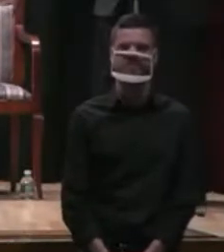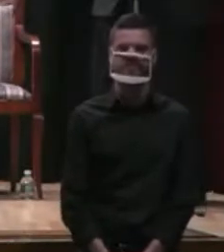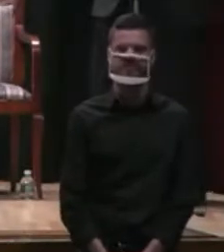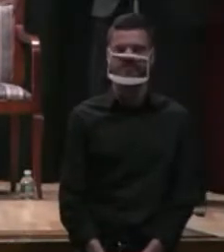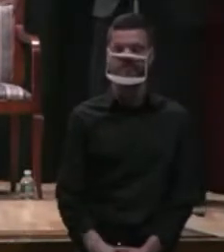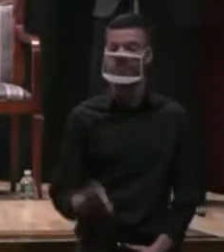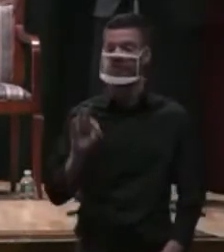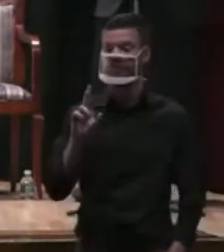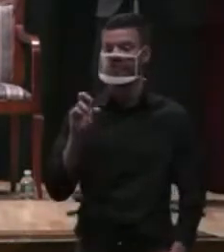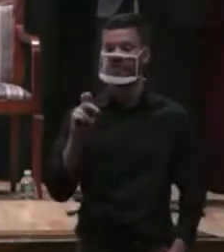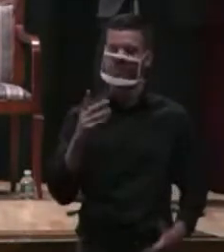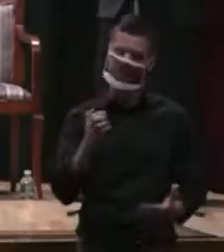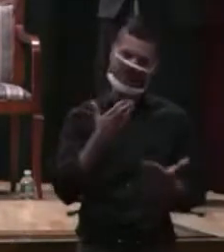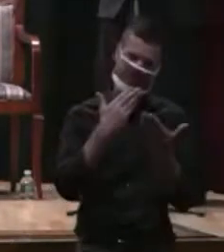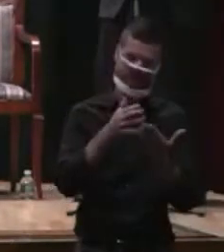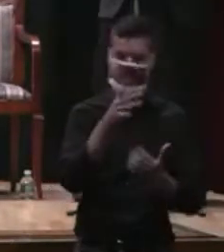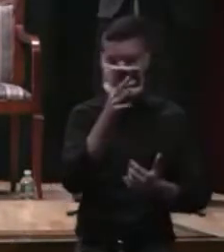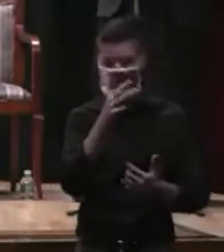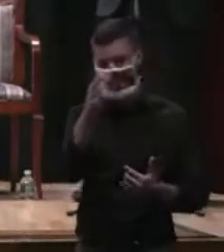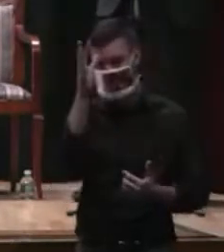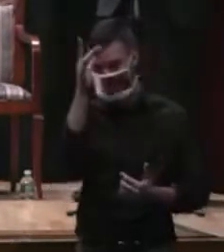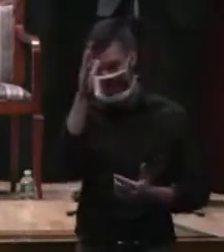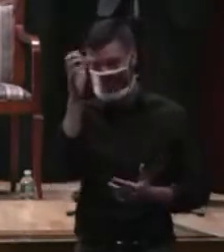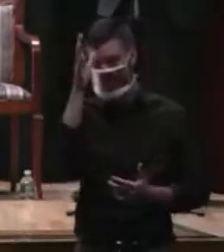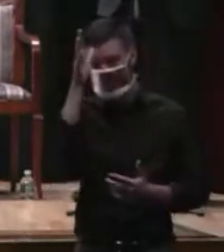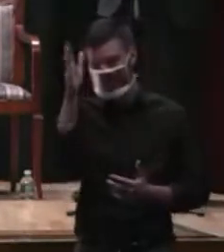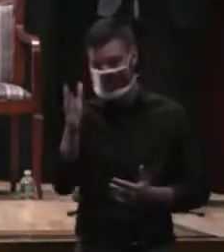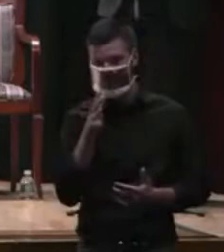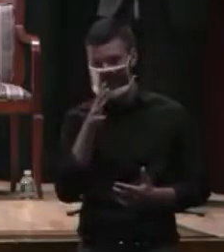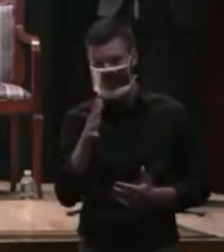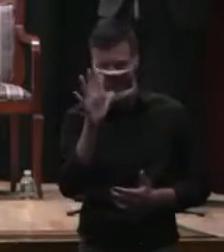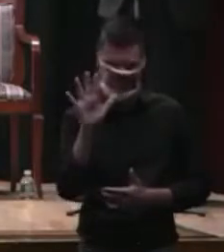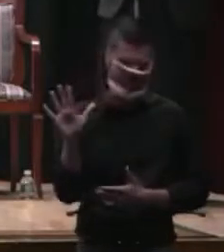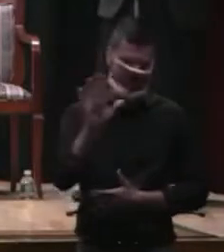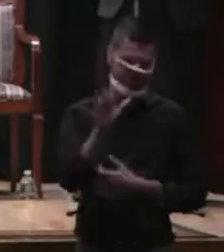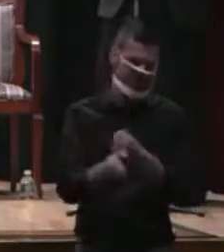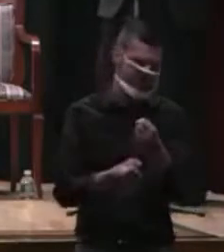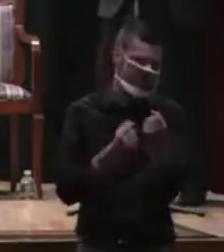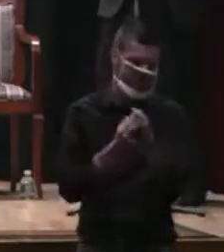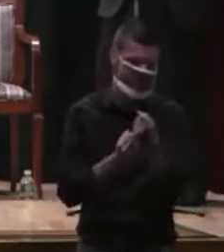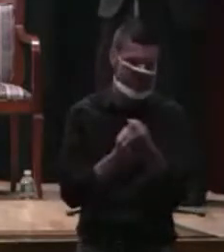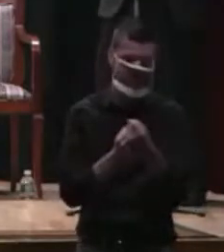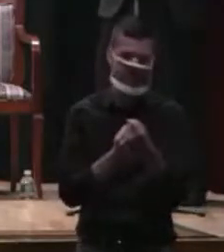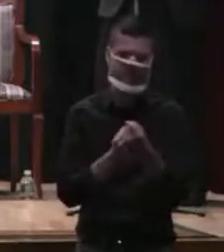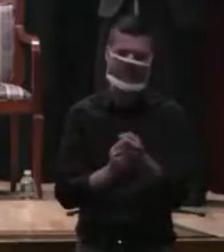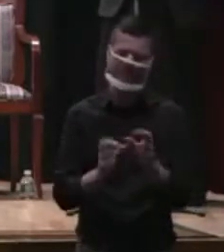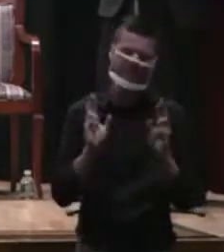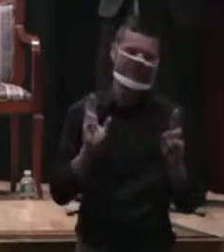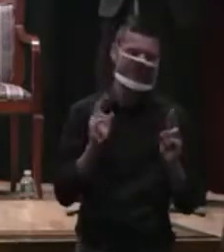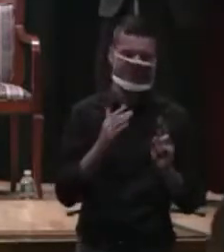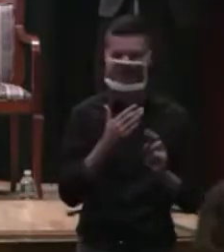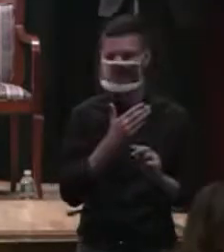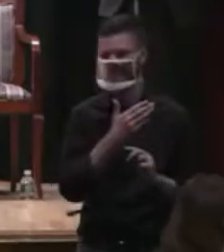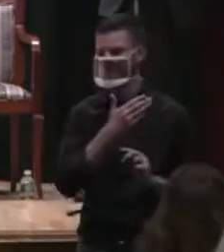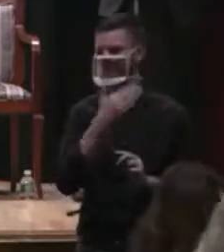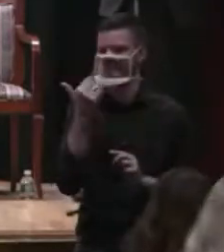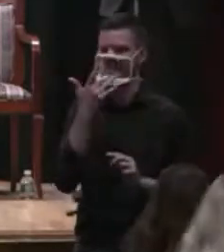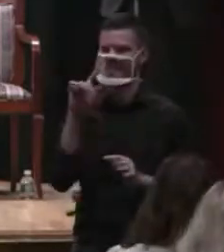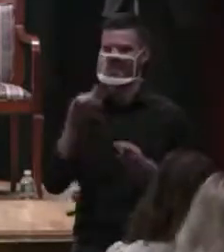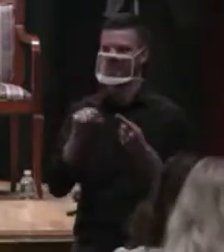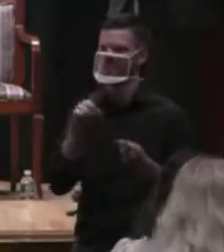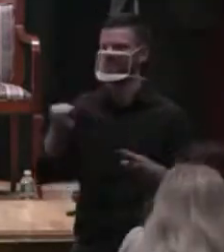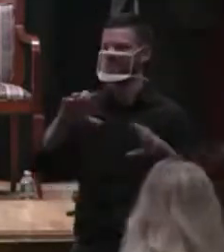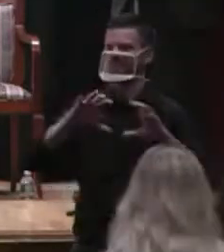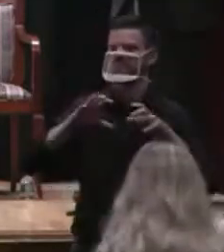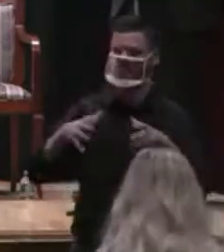Frank would like to thank his mother, father, and grandparents for their support. He wishes the best of luck to the APNN 2020